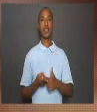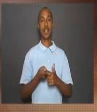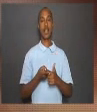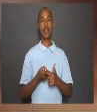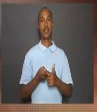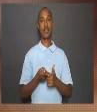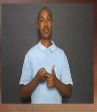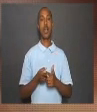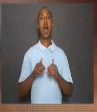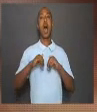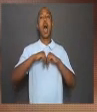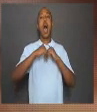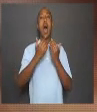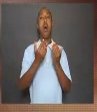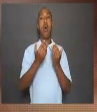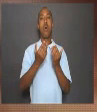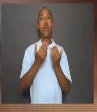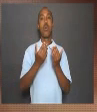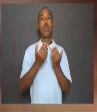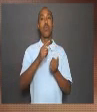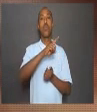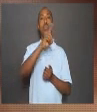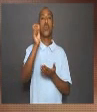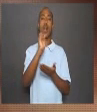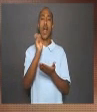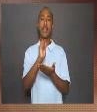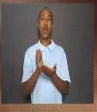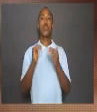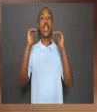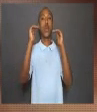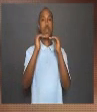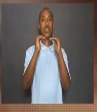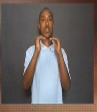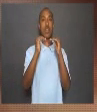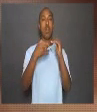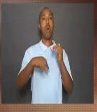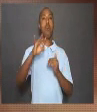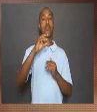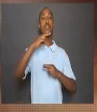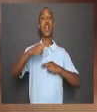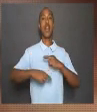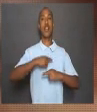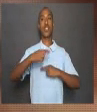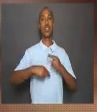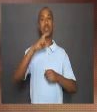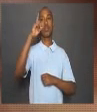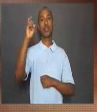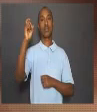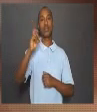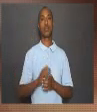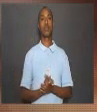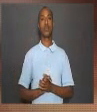Second, how would you write out the equation of the reaction?